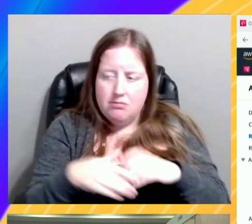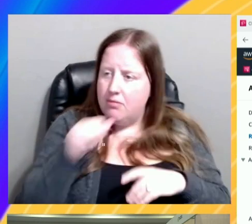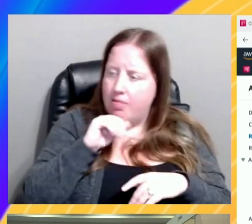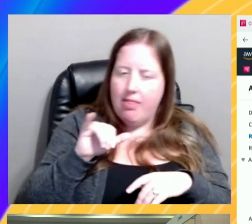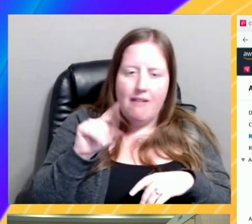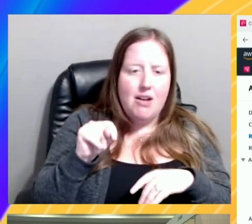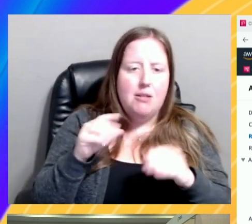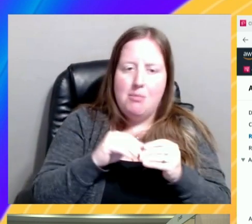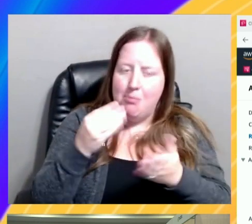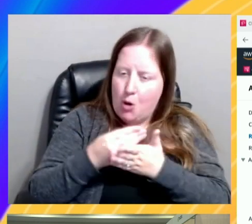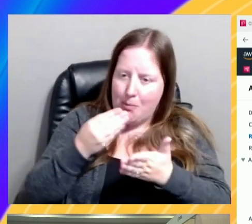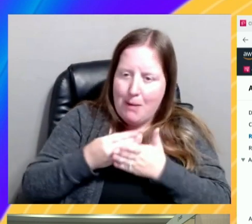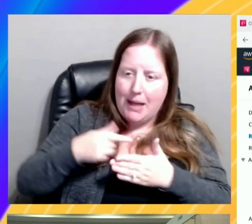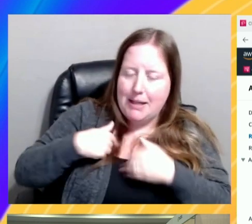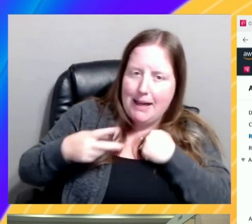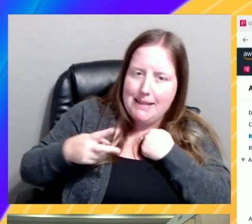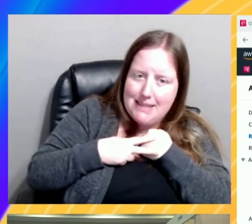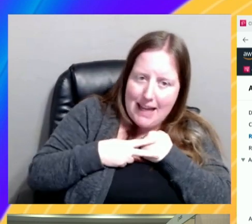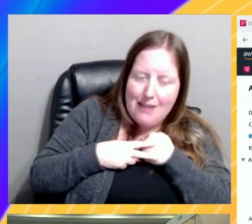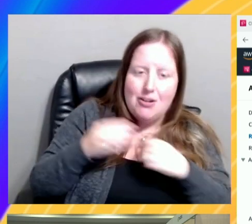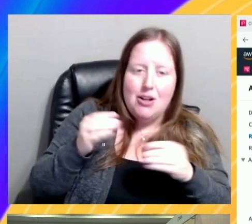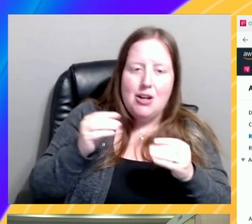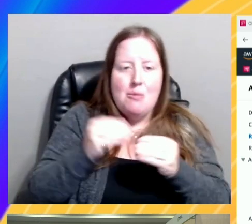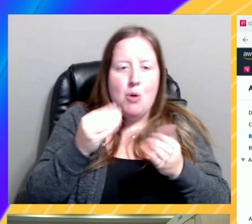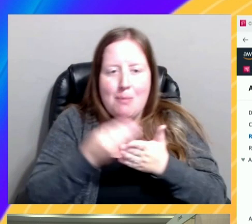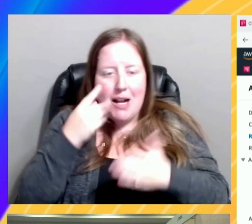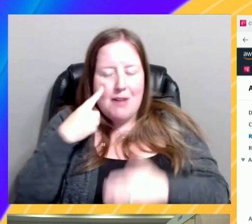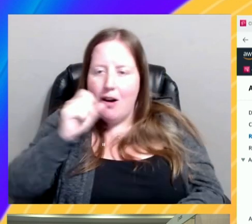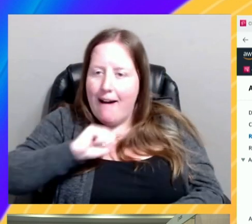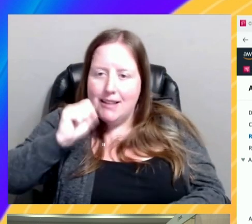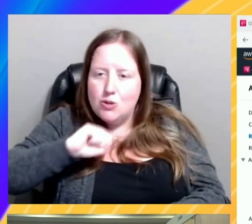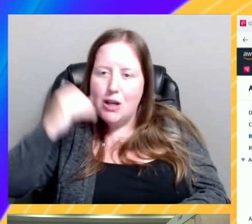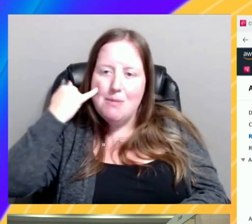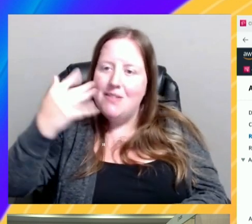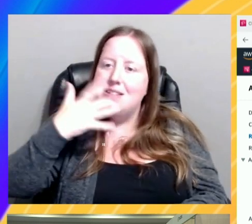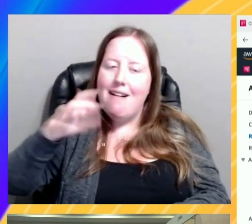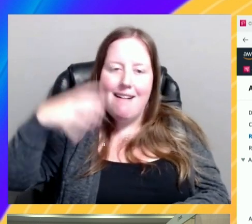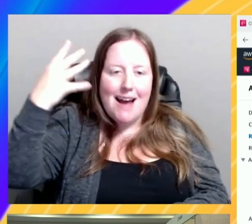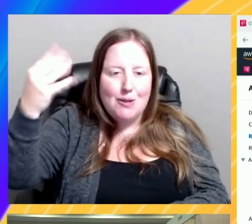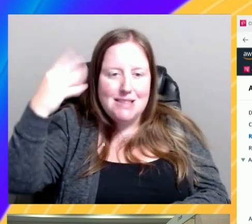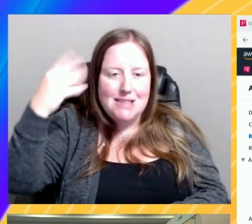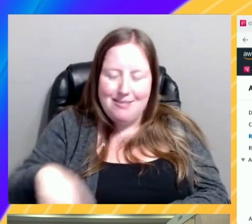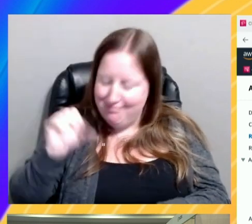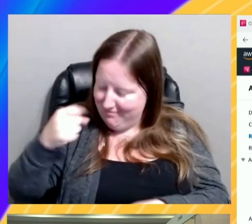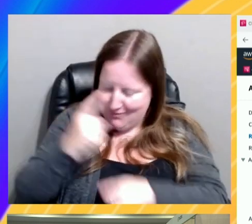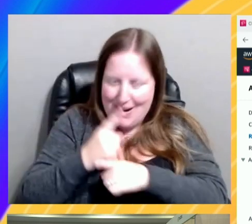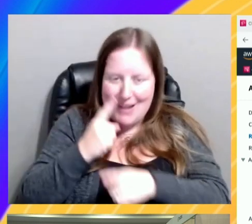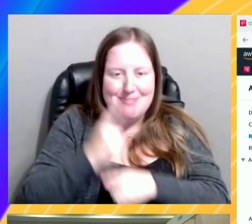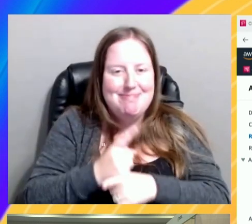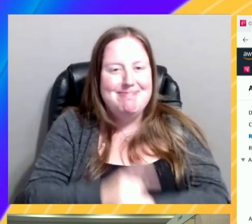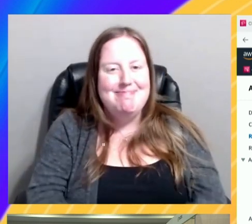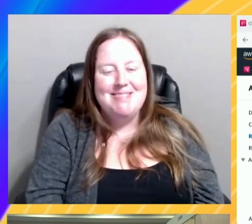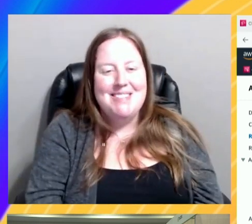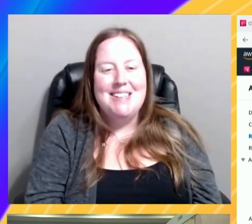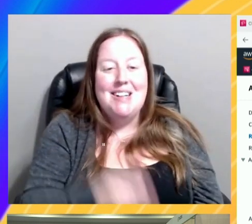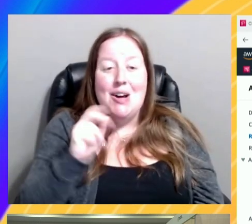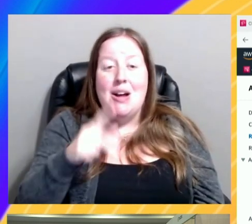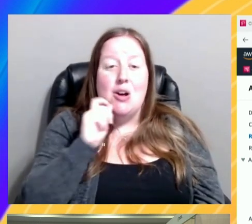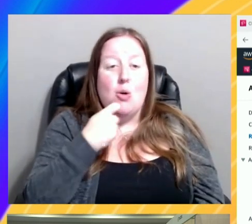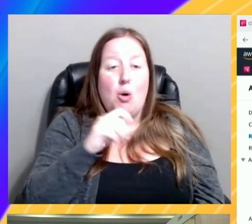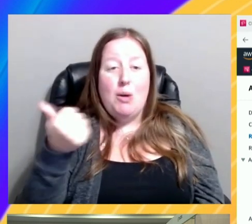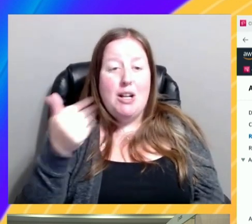in my wallet, more money for ice cream on a hot summer day. There you go. There you go. Yeah. Very cool. What else do you want to show us